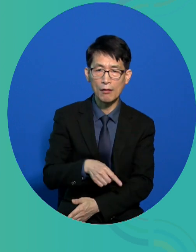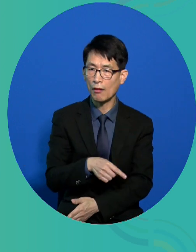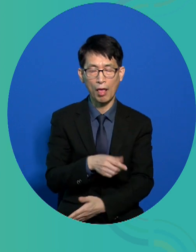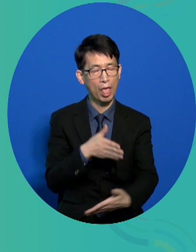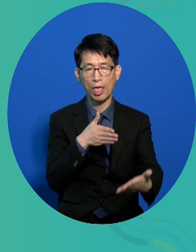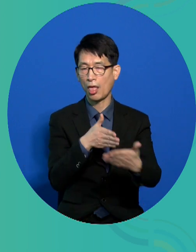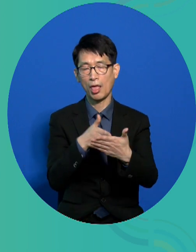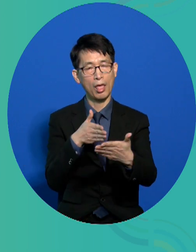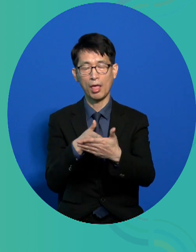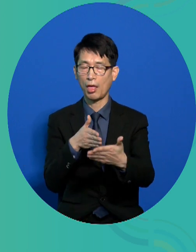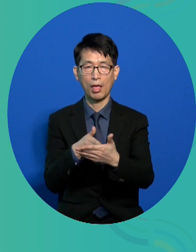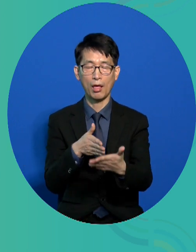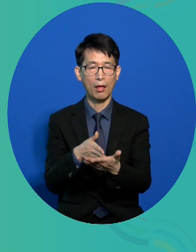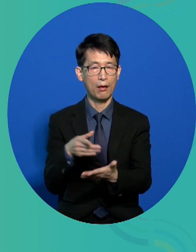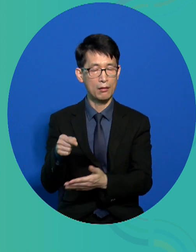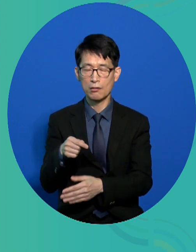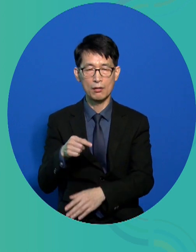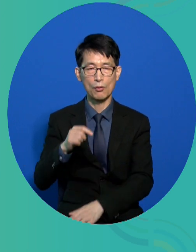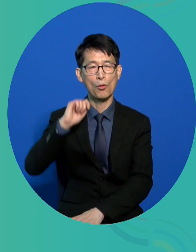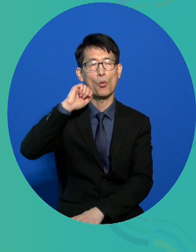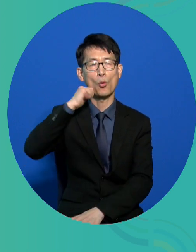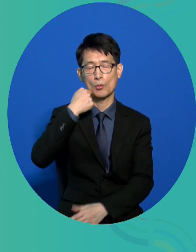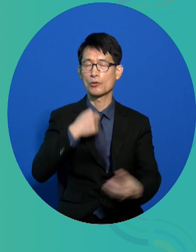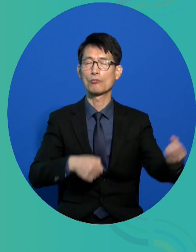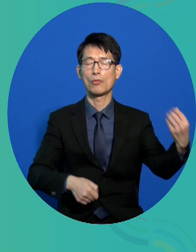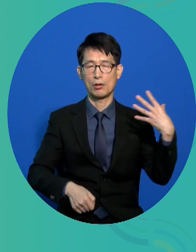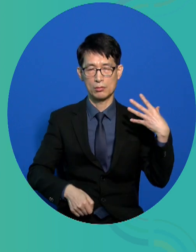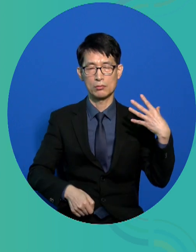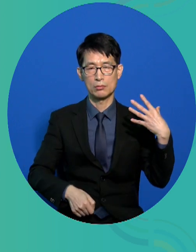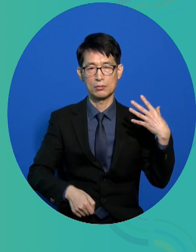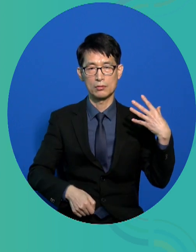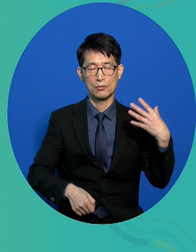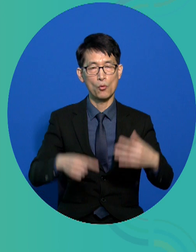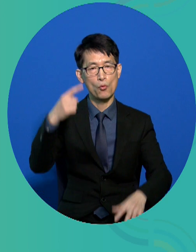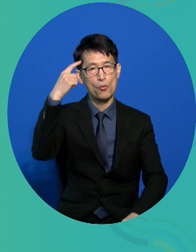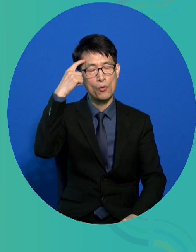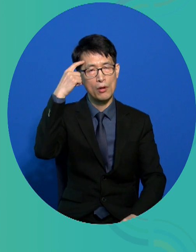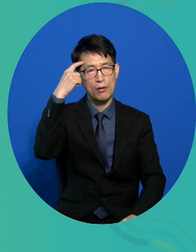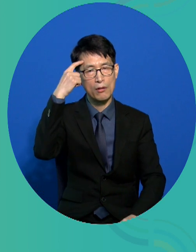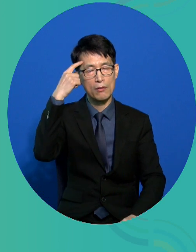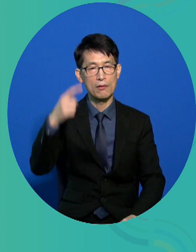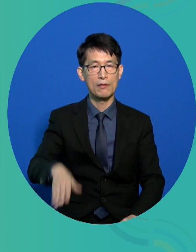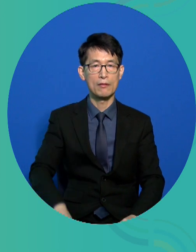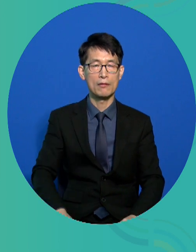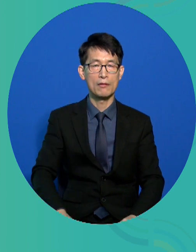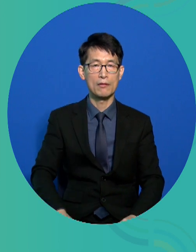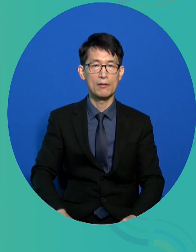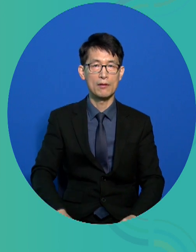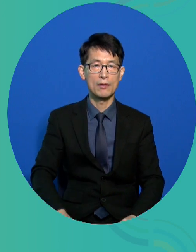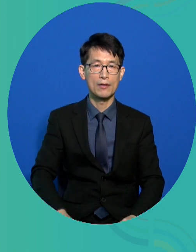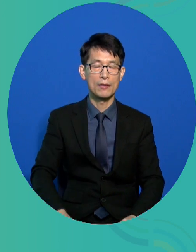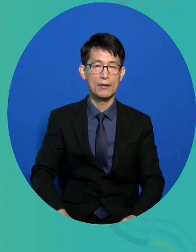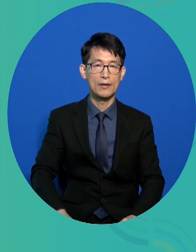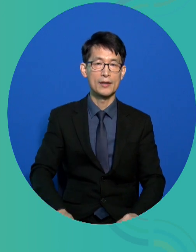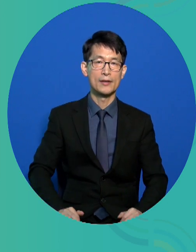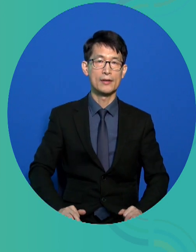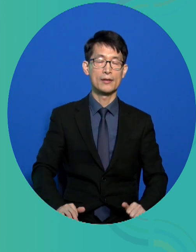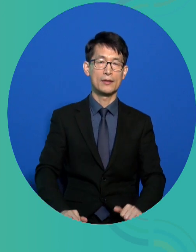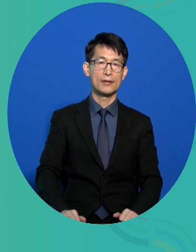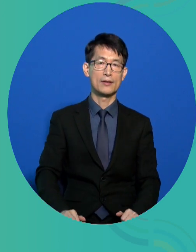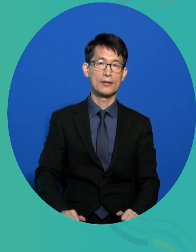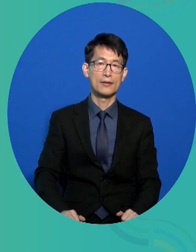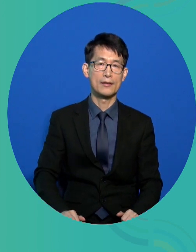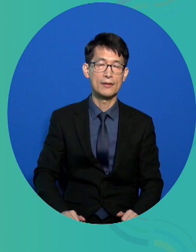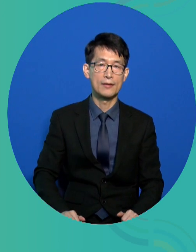single local government was interested in cooperating with us. So after this failed experience,